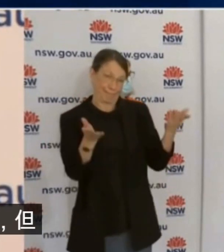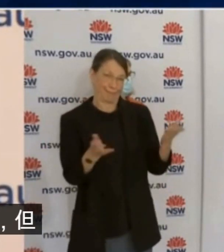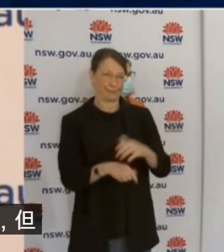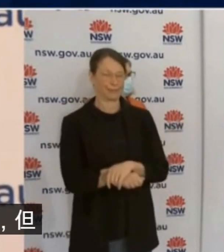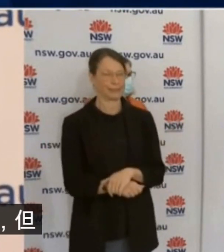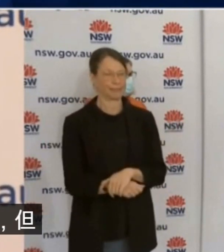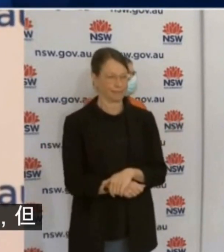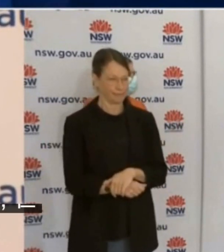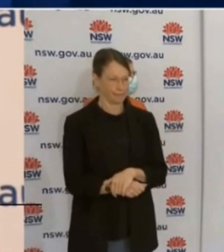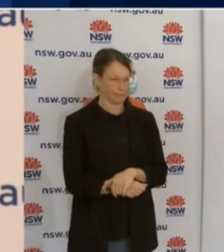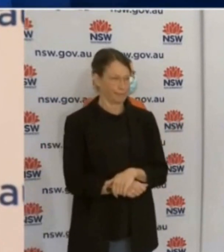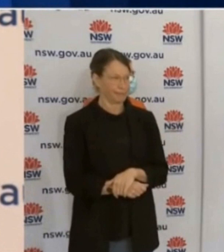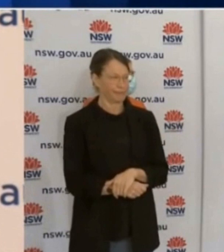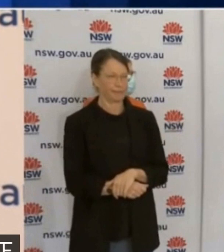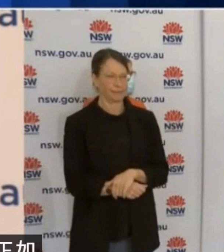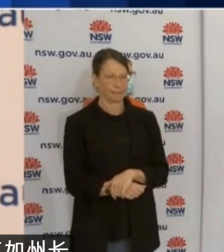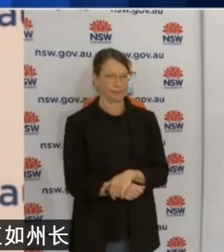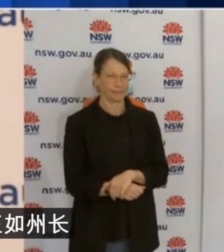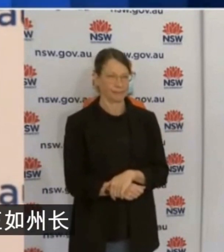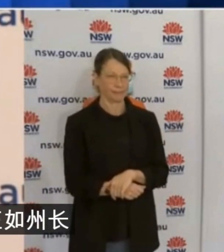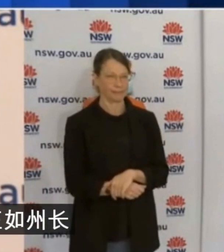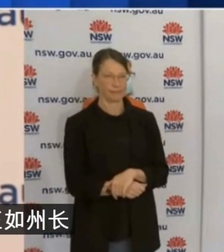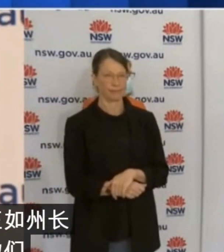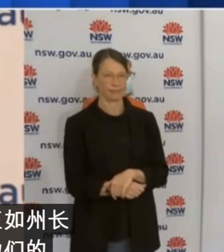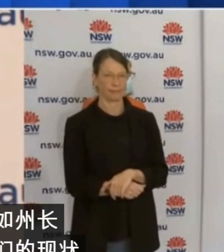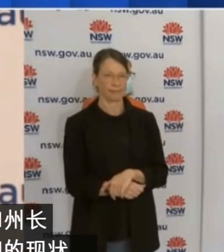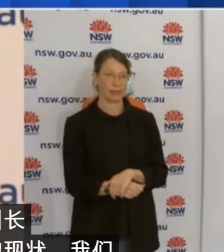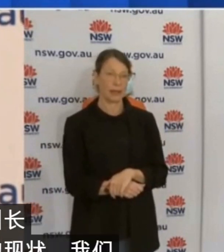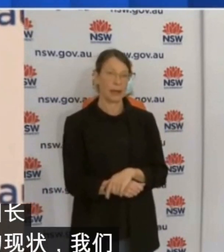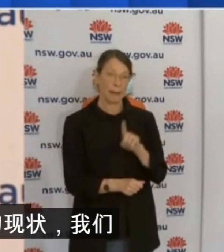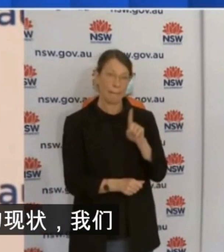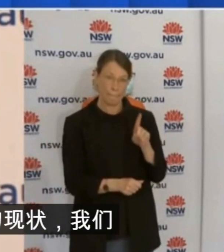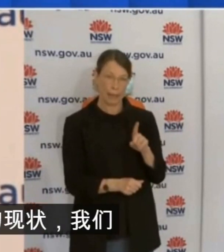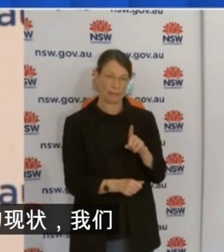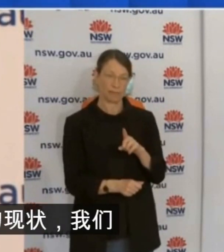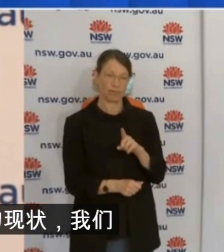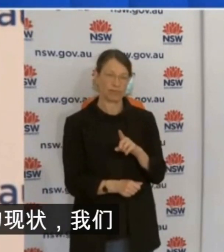say again, we've got, as the Premier has said, we have the strictest